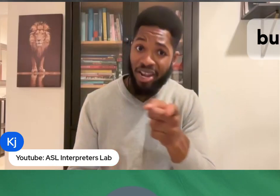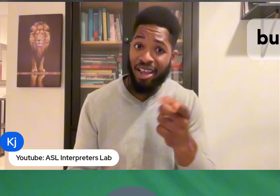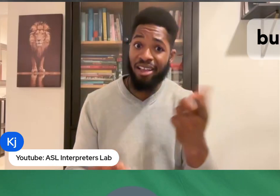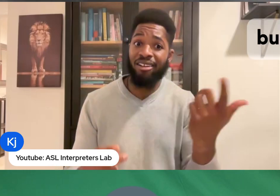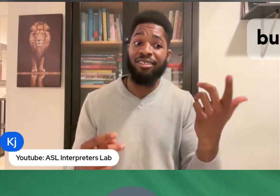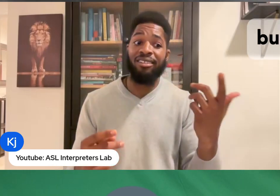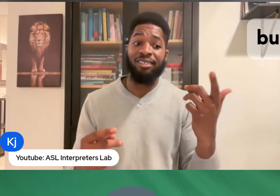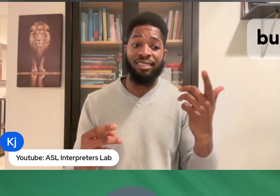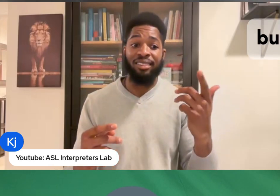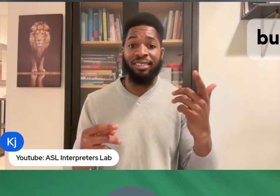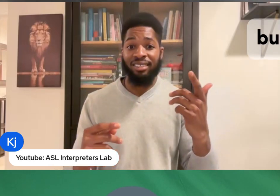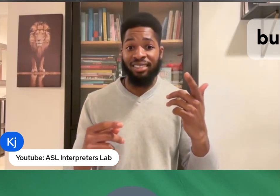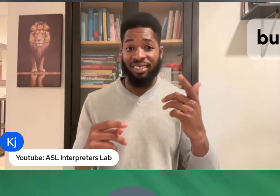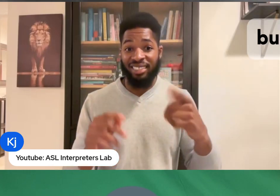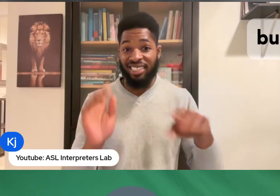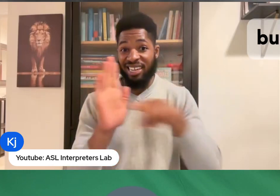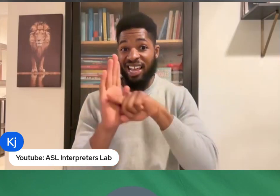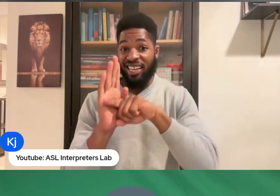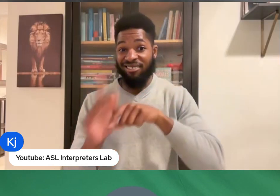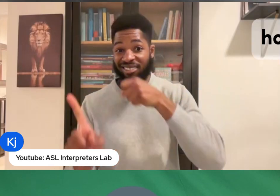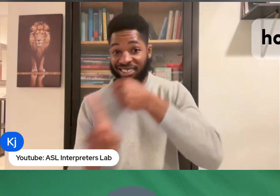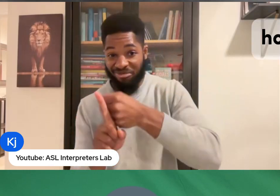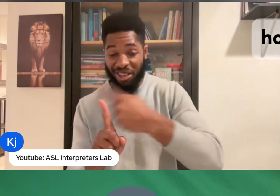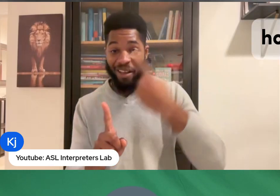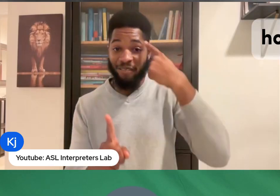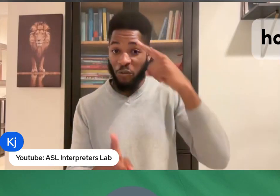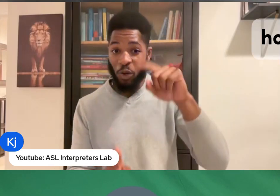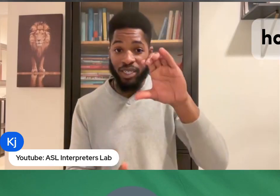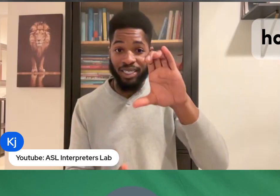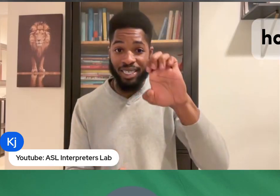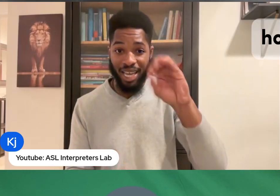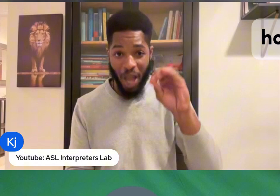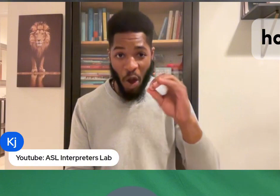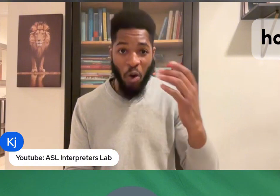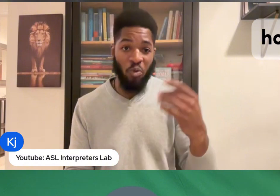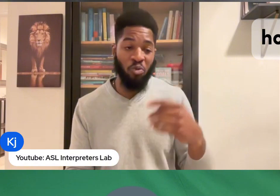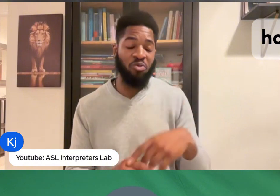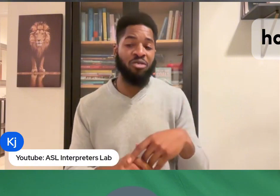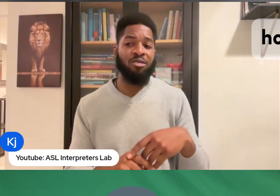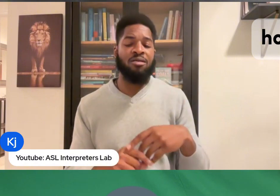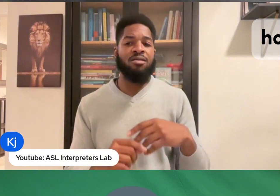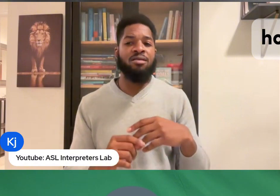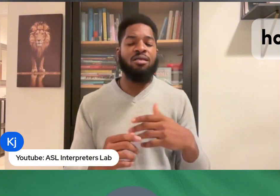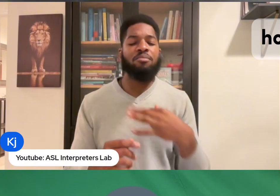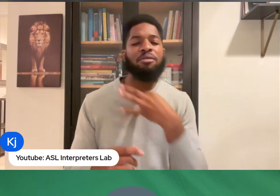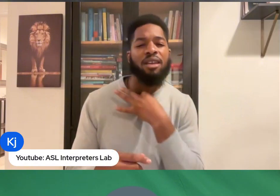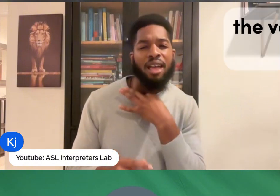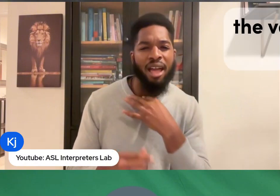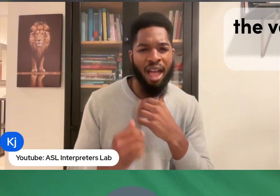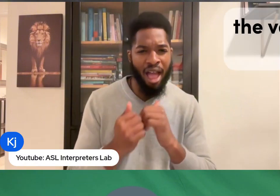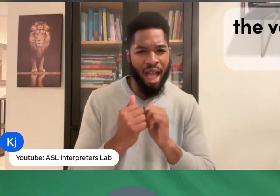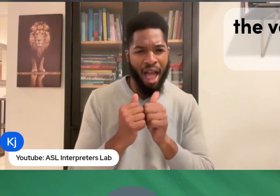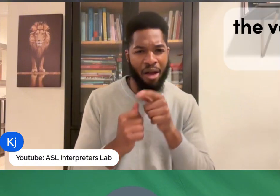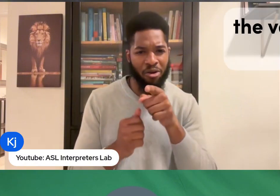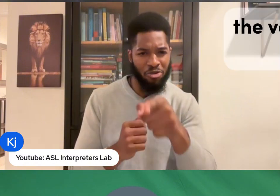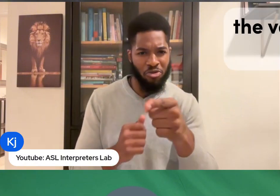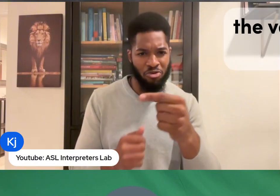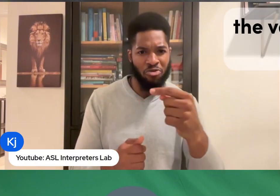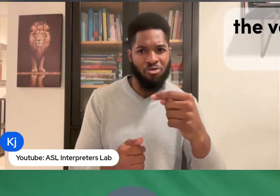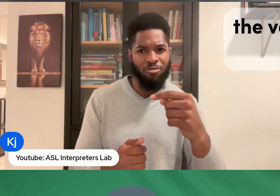a business owner, a chairman. How do you internalize that, the